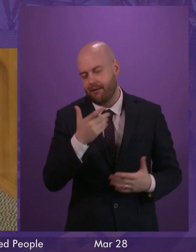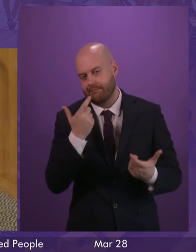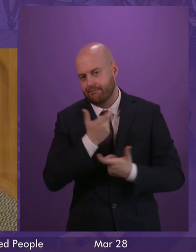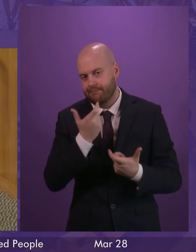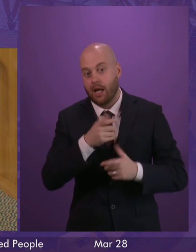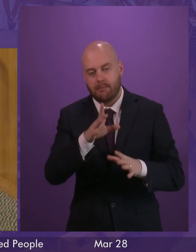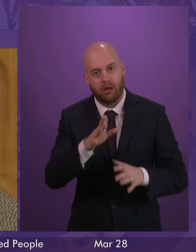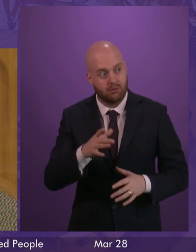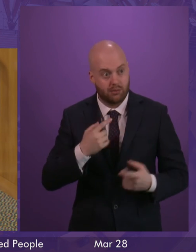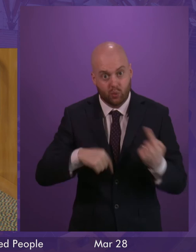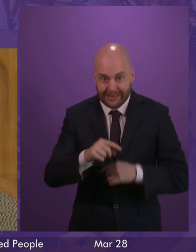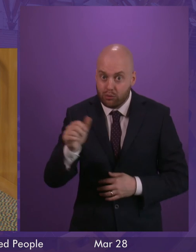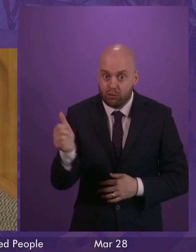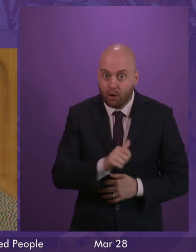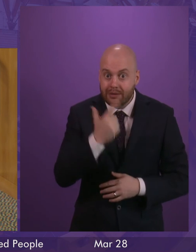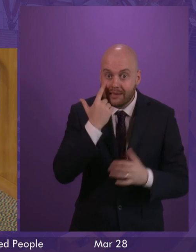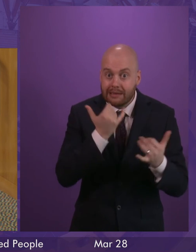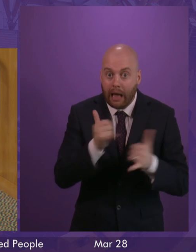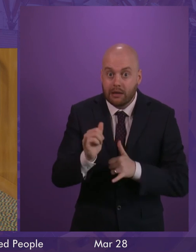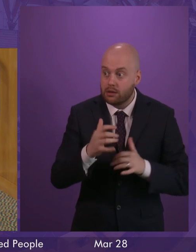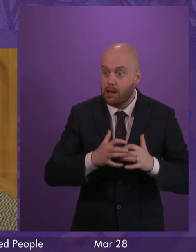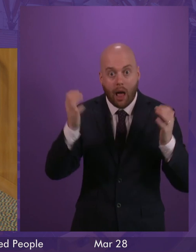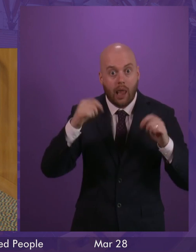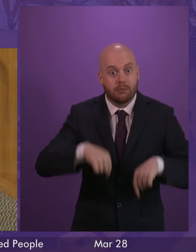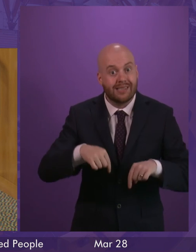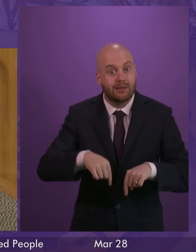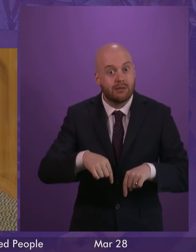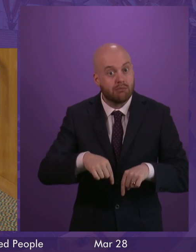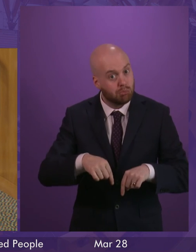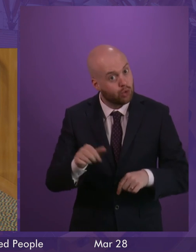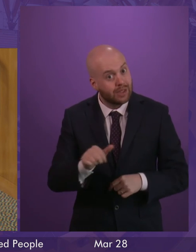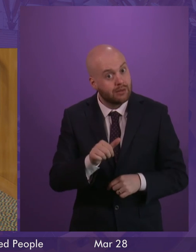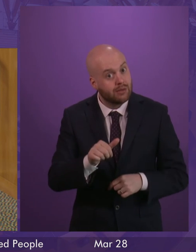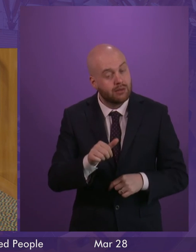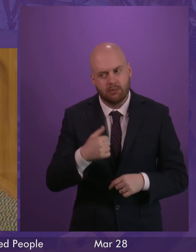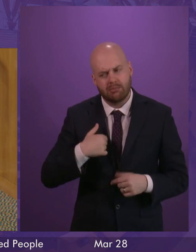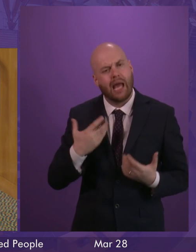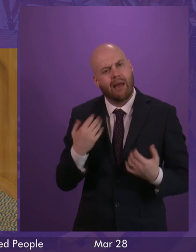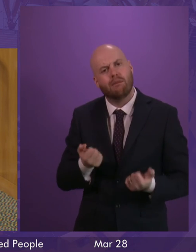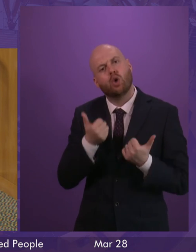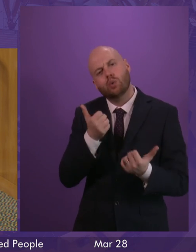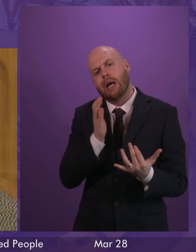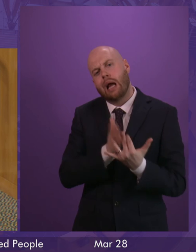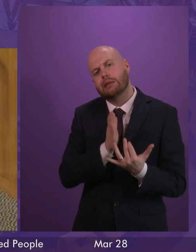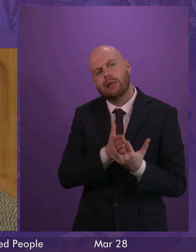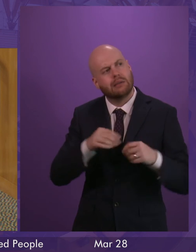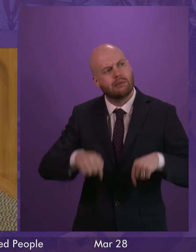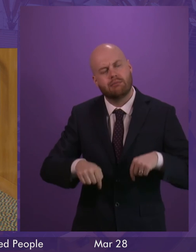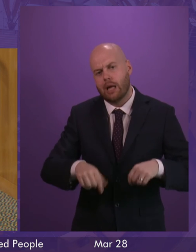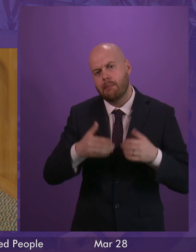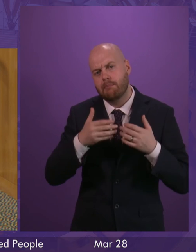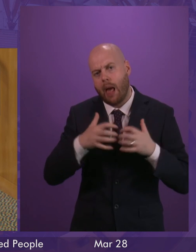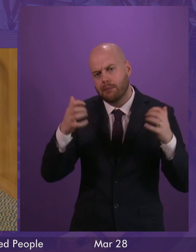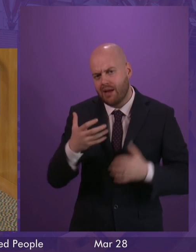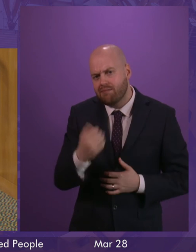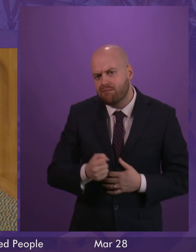the parliamentary facilities, because we do basically have good access facilities in parliament. And we should be a leader,